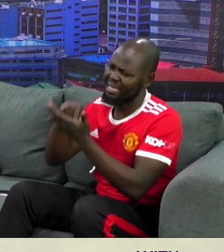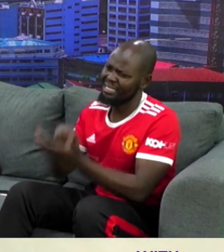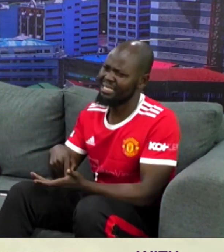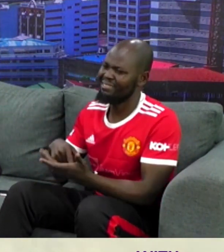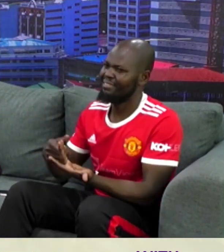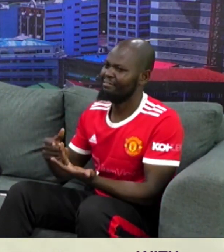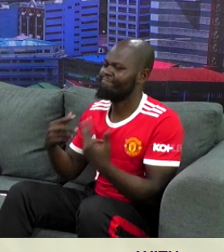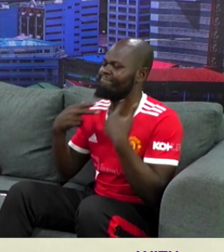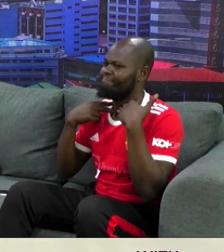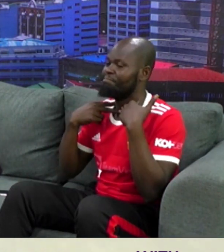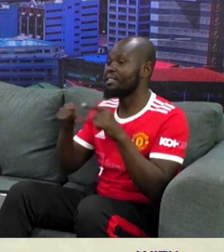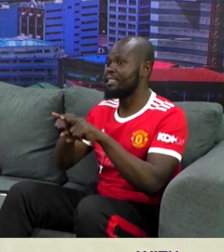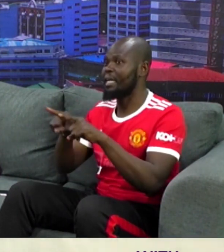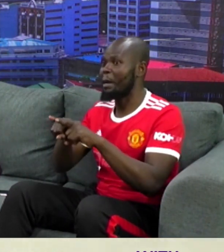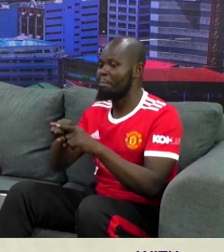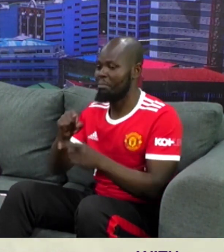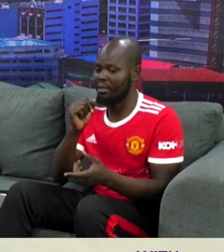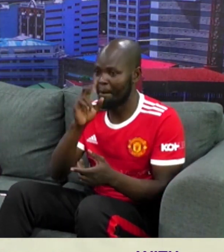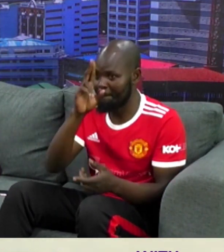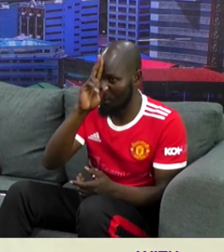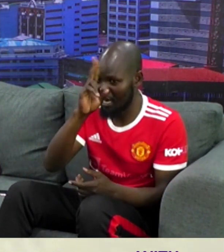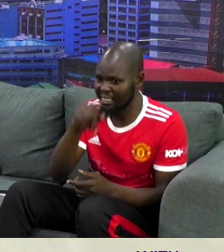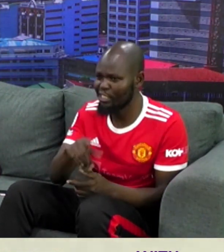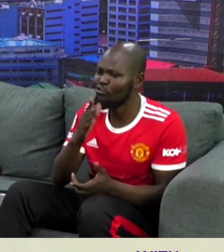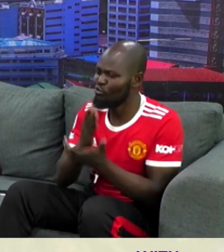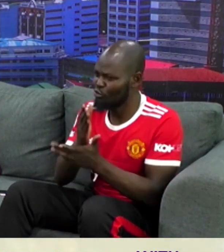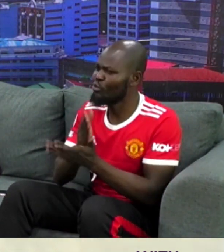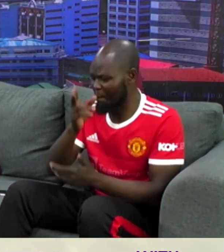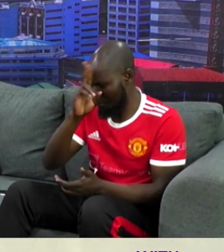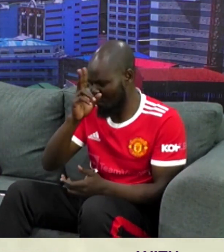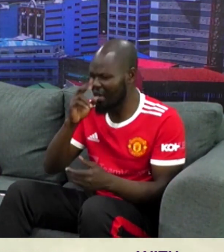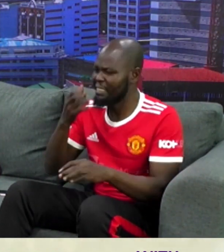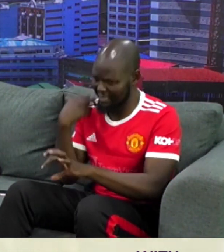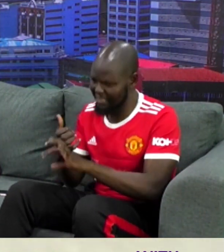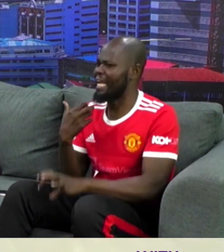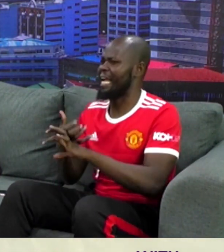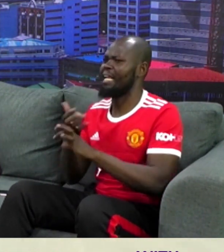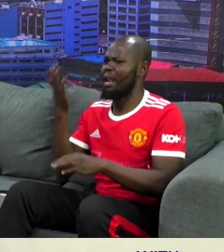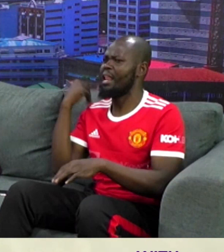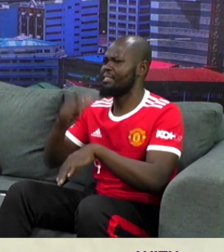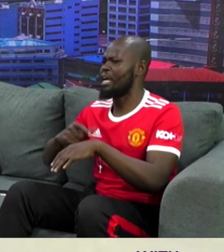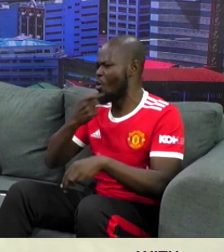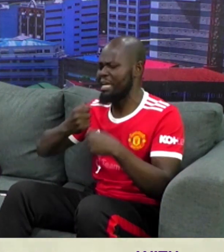qualified, but right now with the new coach, I feel like Sofapaka has been really stuck. Police